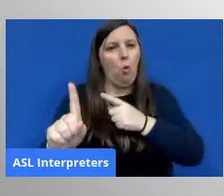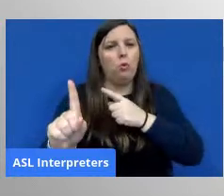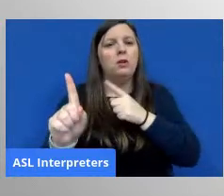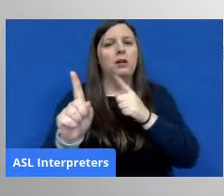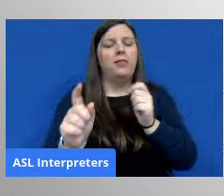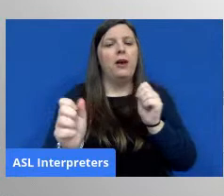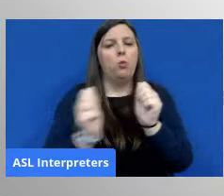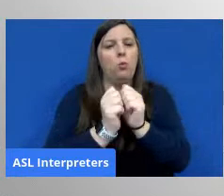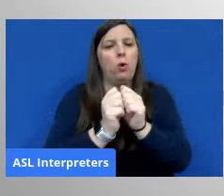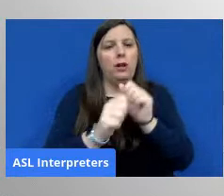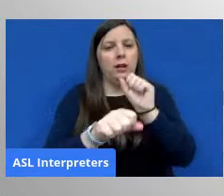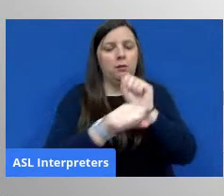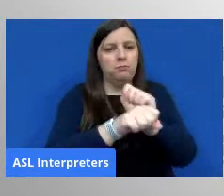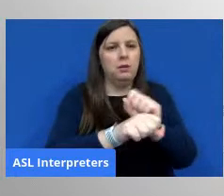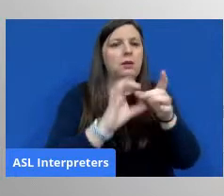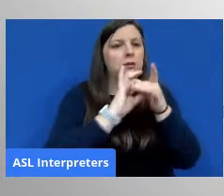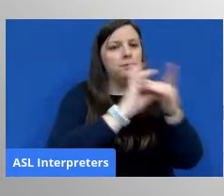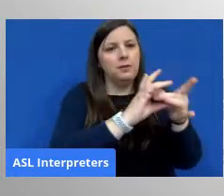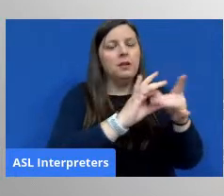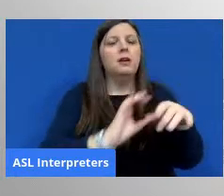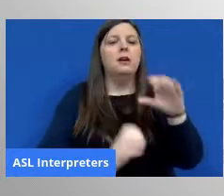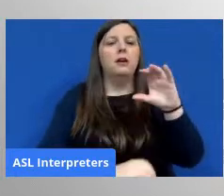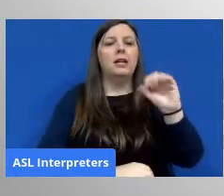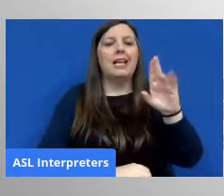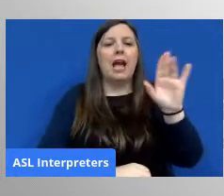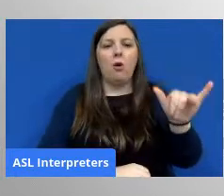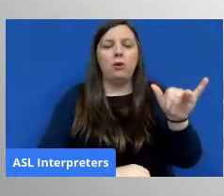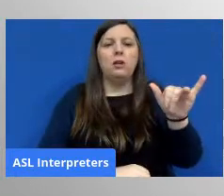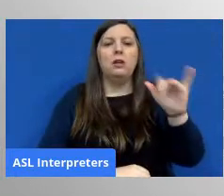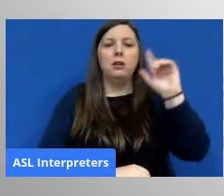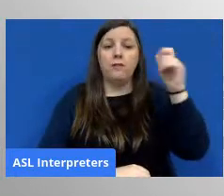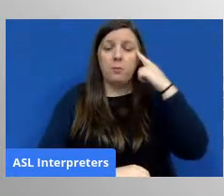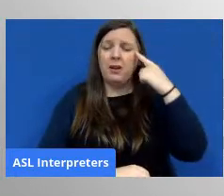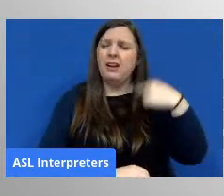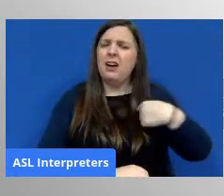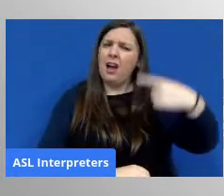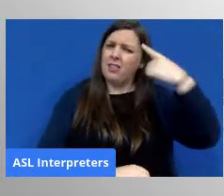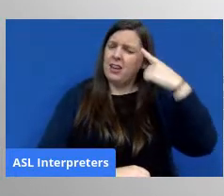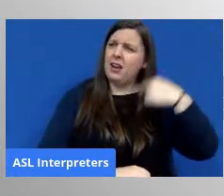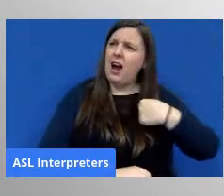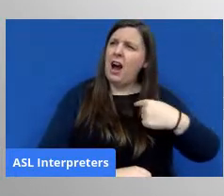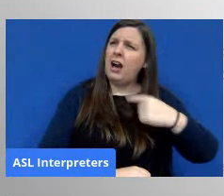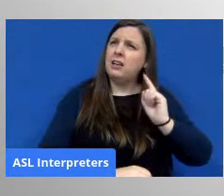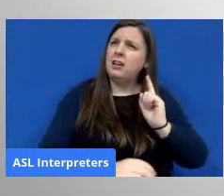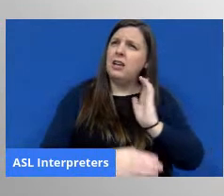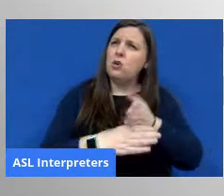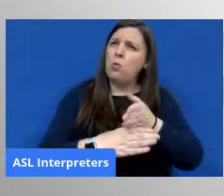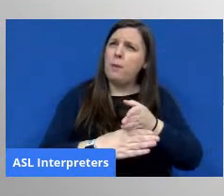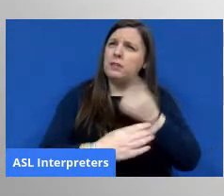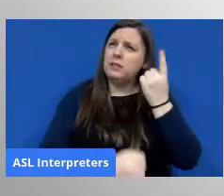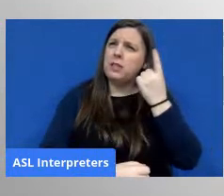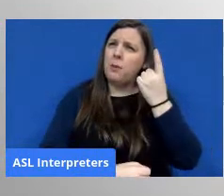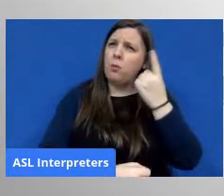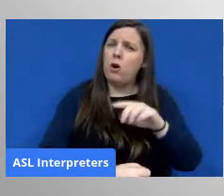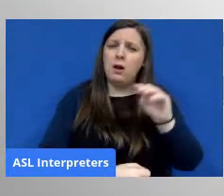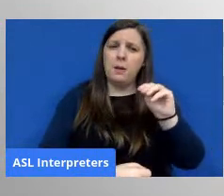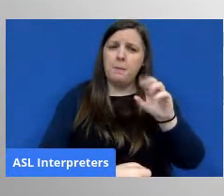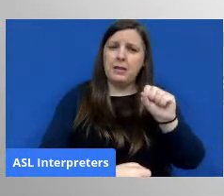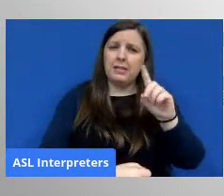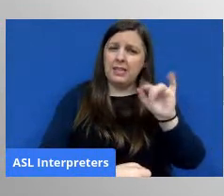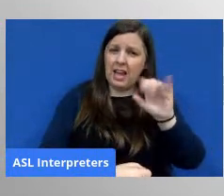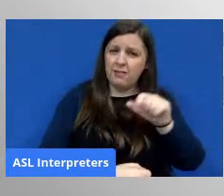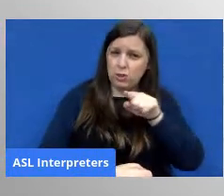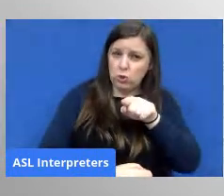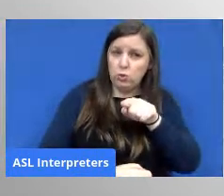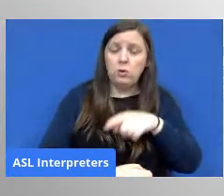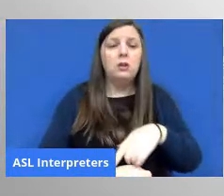Did I hear someone else? I think I may have interrupted someone. Ms. Davis, was that you? I heard Dr. Anderson, I believe Dr.